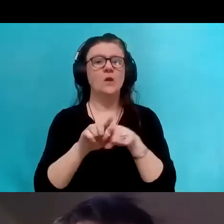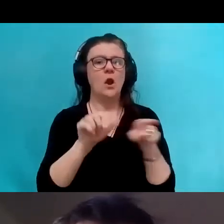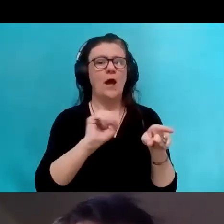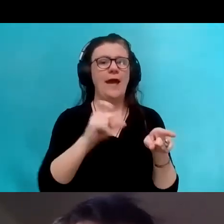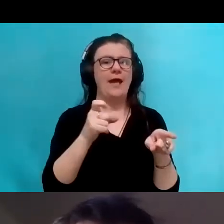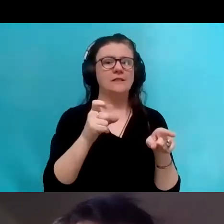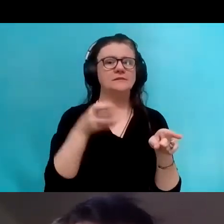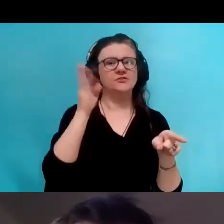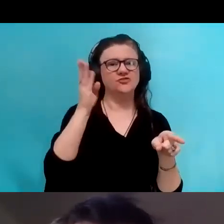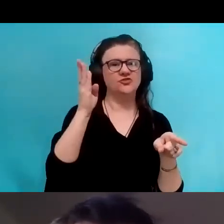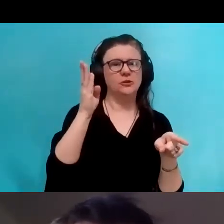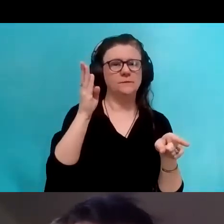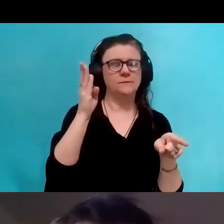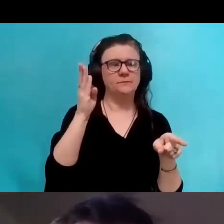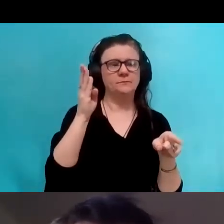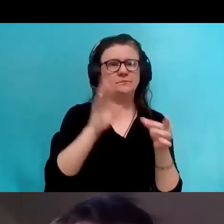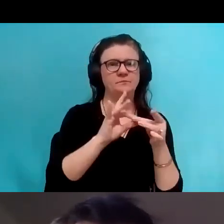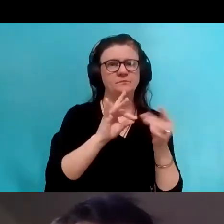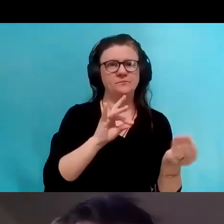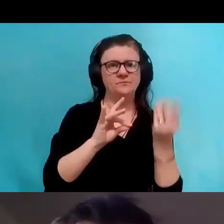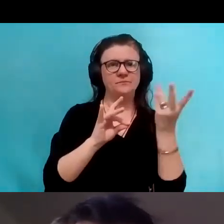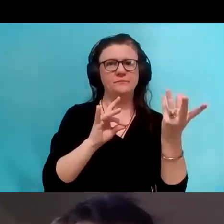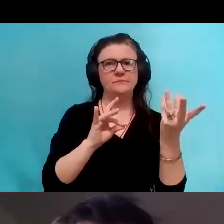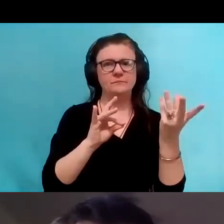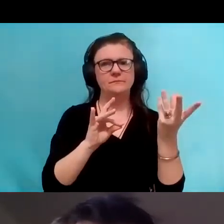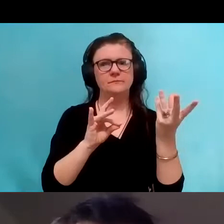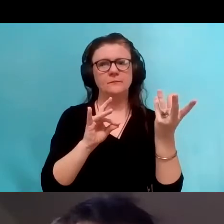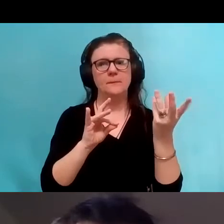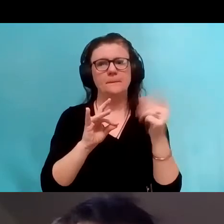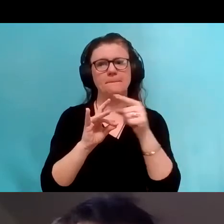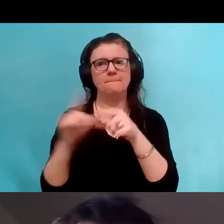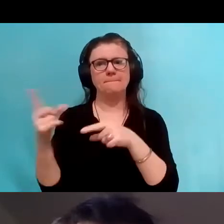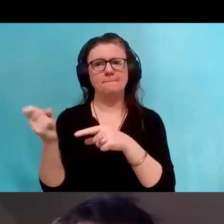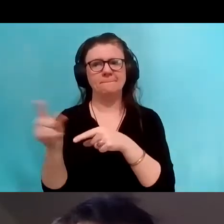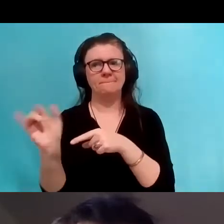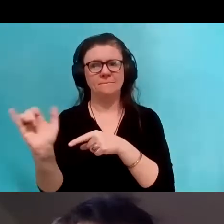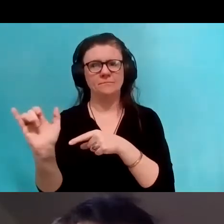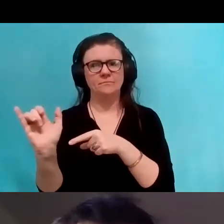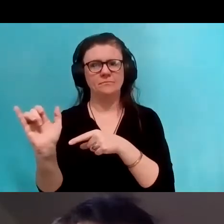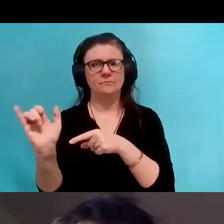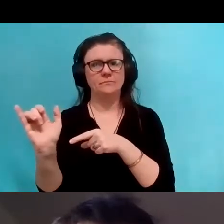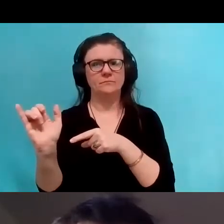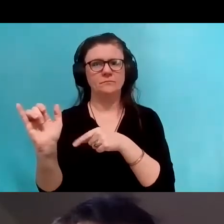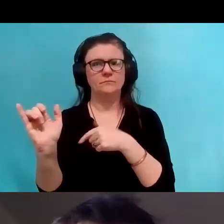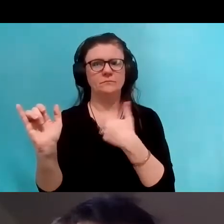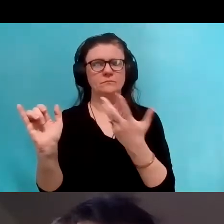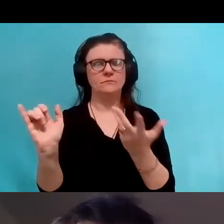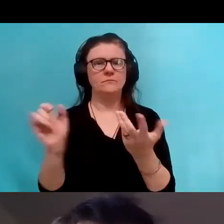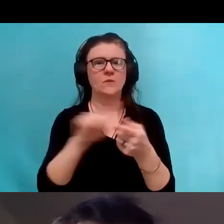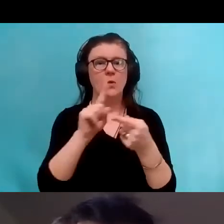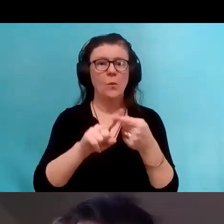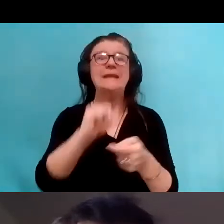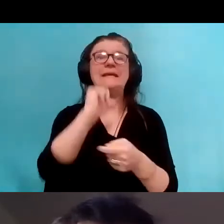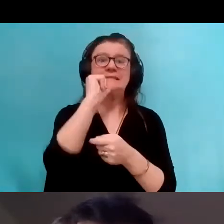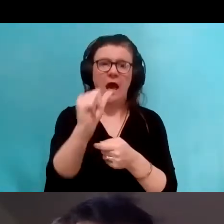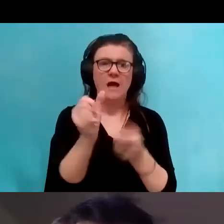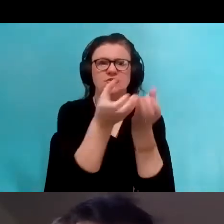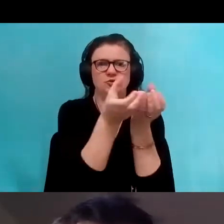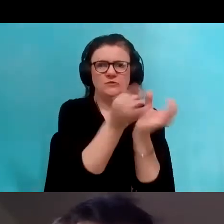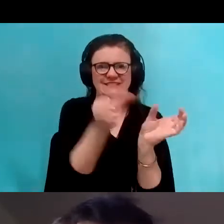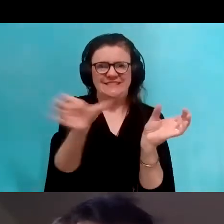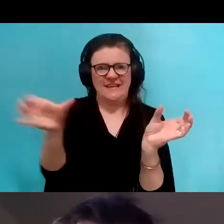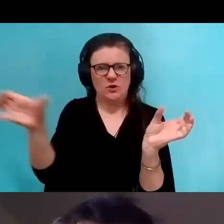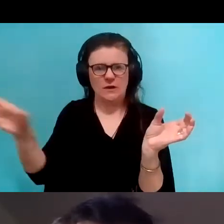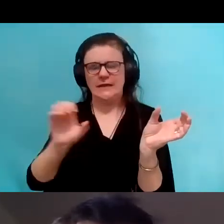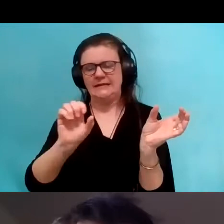his presentation and that's come up a few times, and there was a question around this as well, around when not to disaggregate. So I think what we've